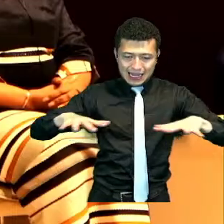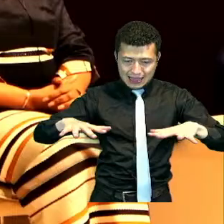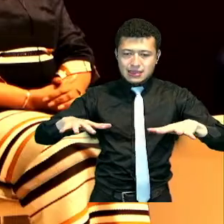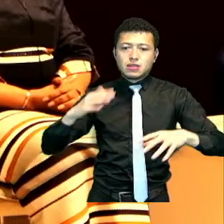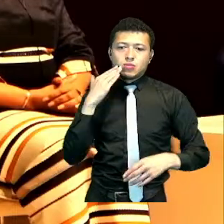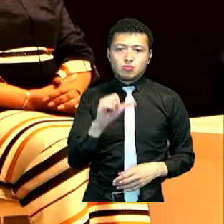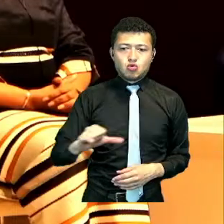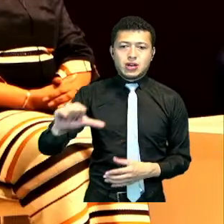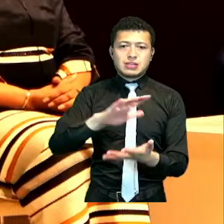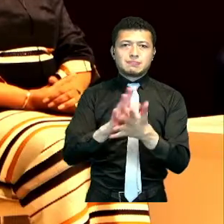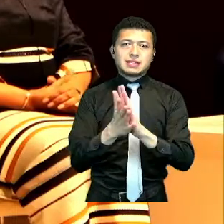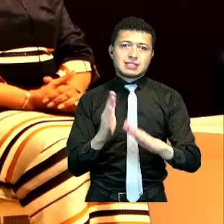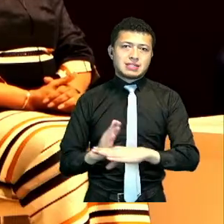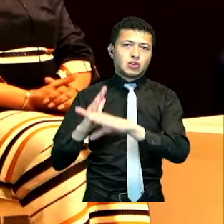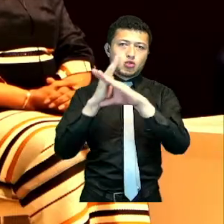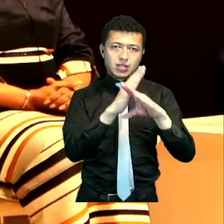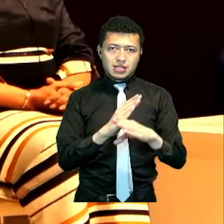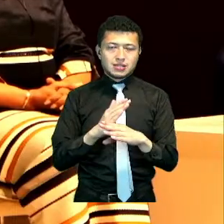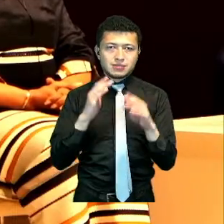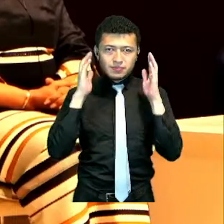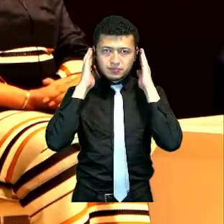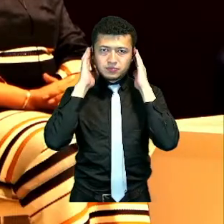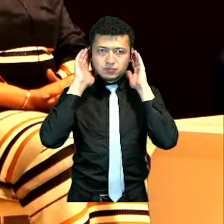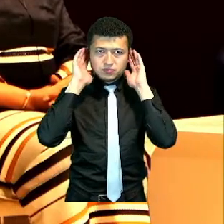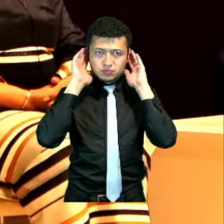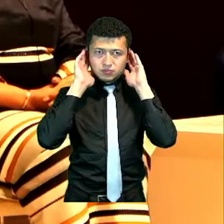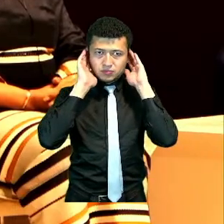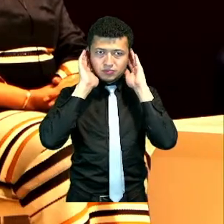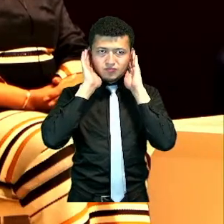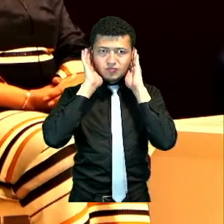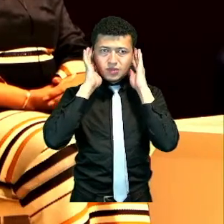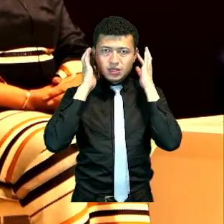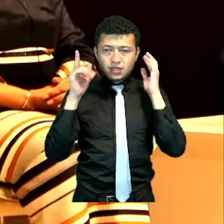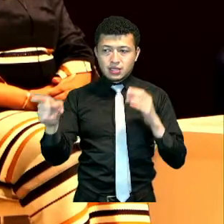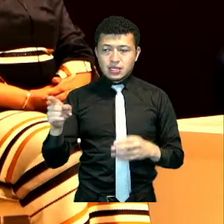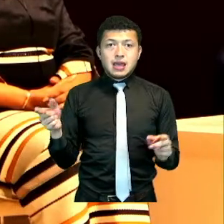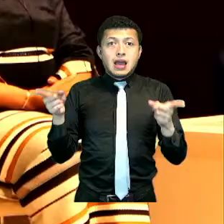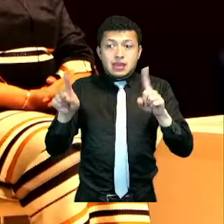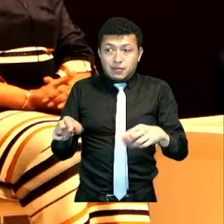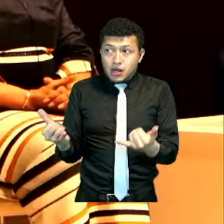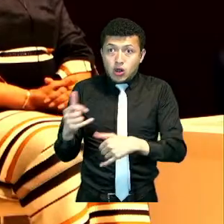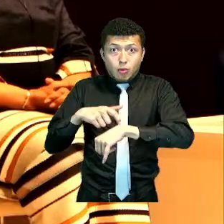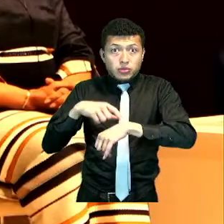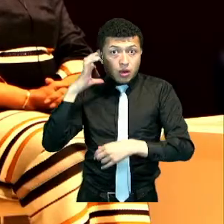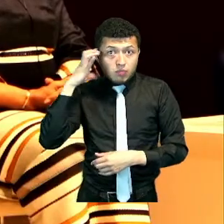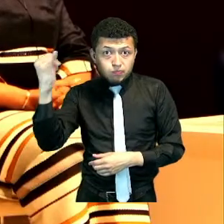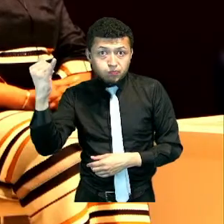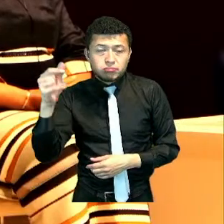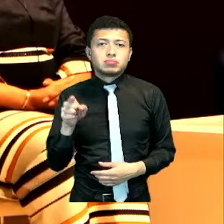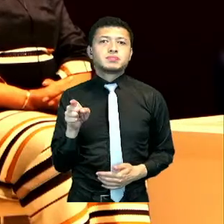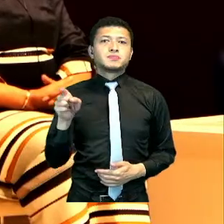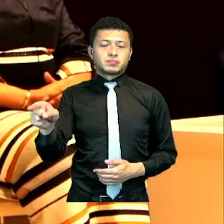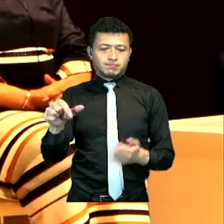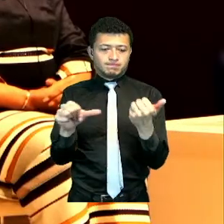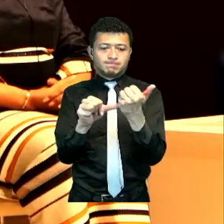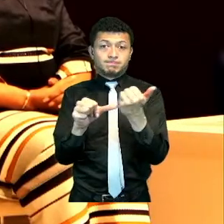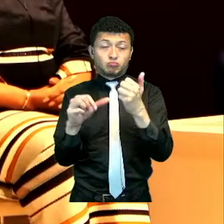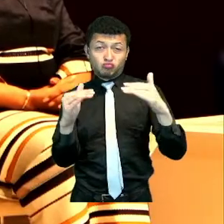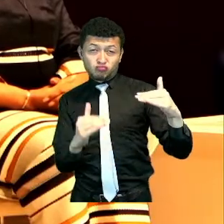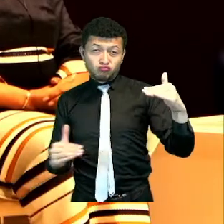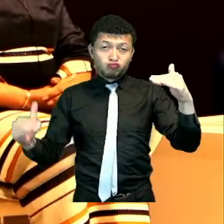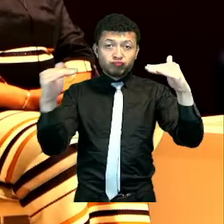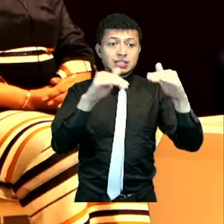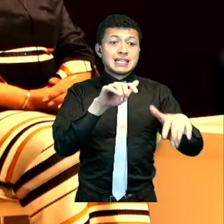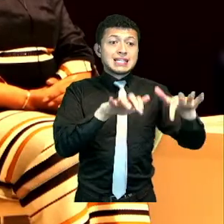Women, Peace and Safety. She is currently a member of the Advisory Board on Mediation of the